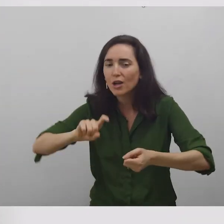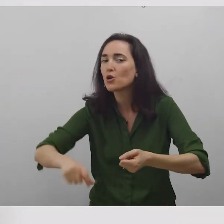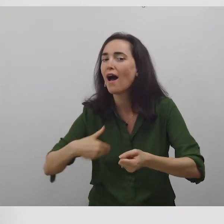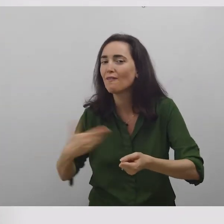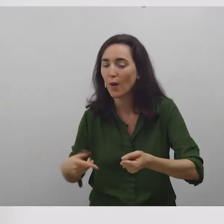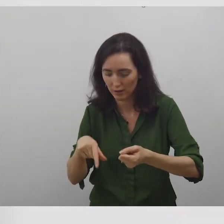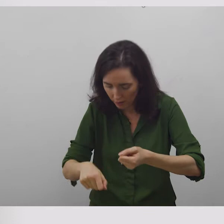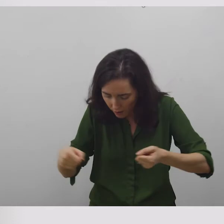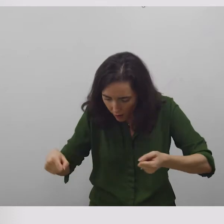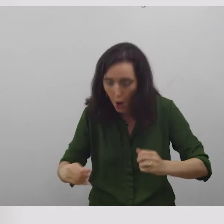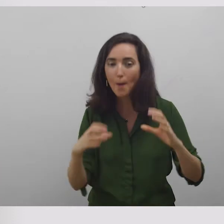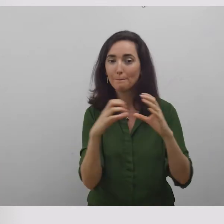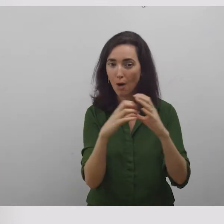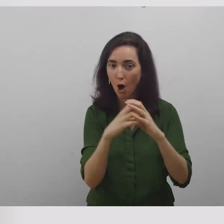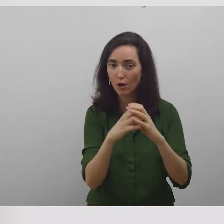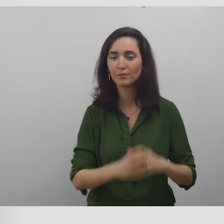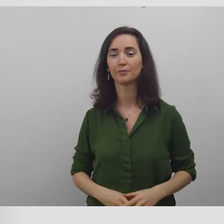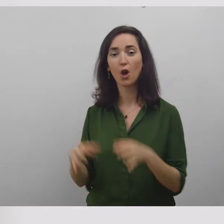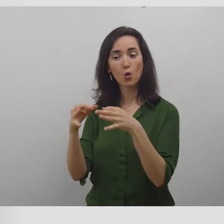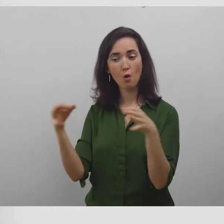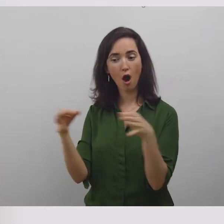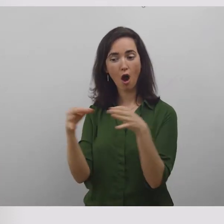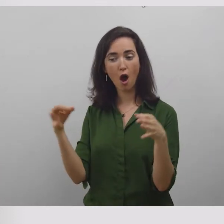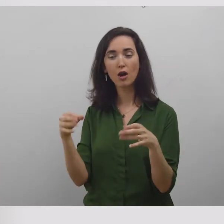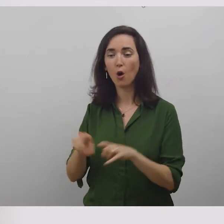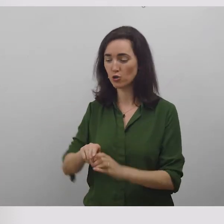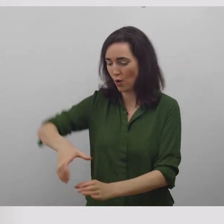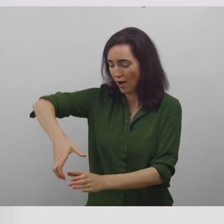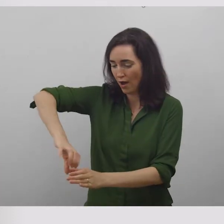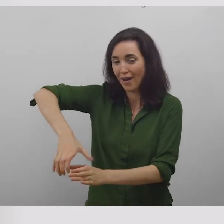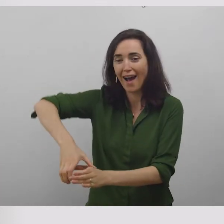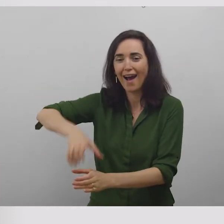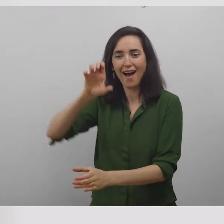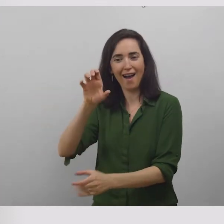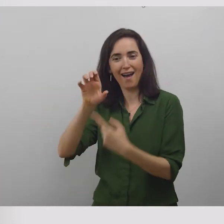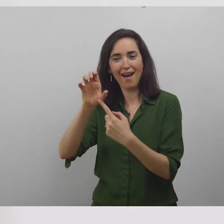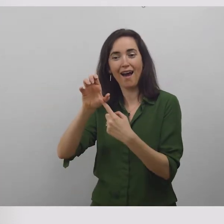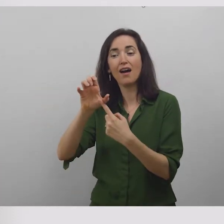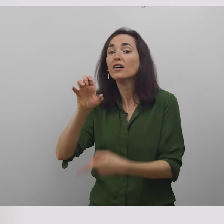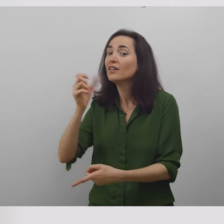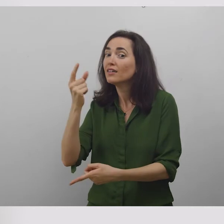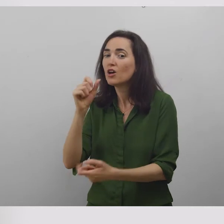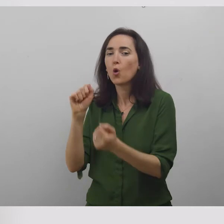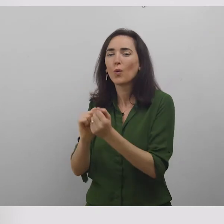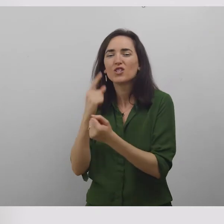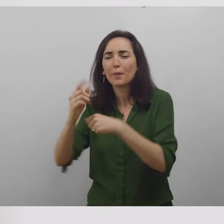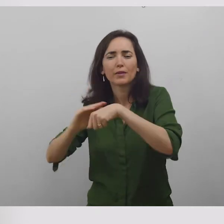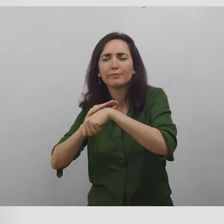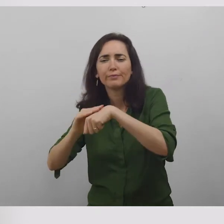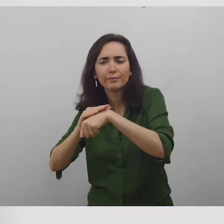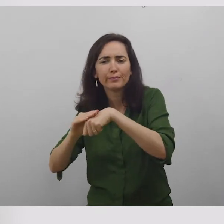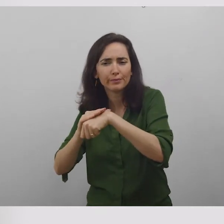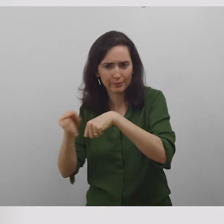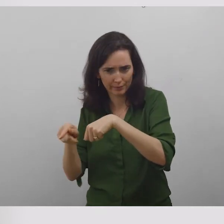a ball, a rubber band, and a jar lid. or a jar with a little bit of lubrication,